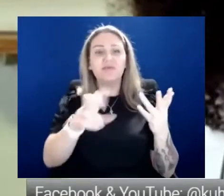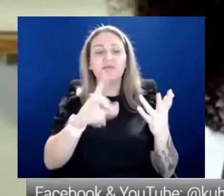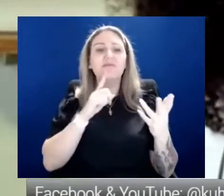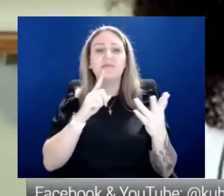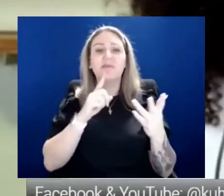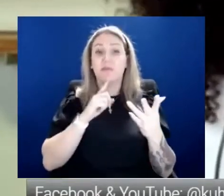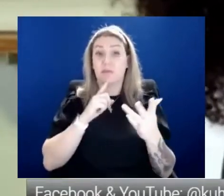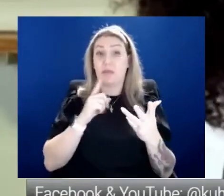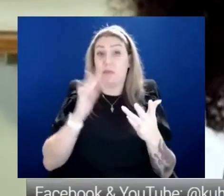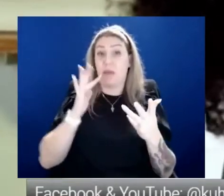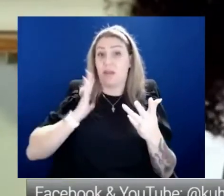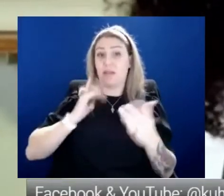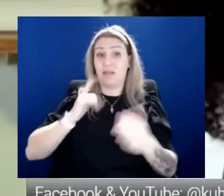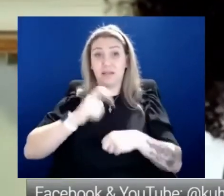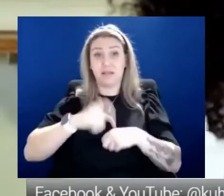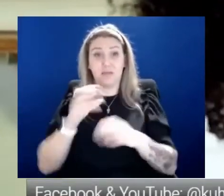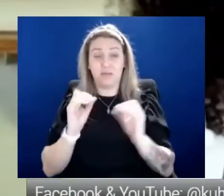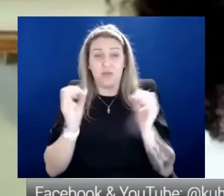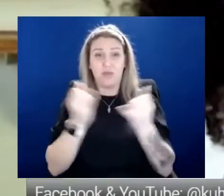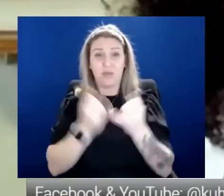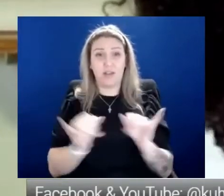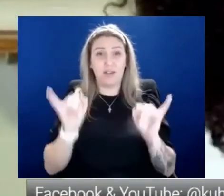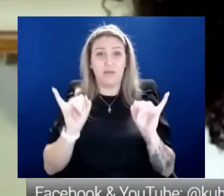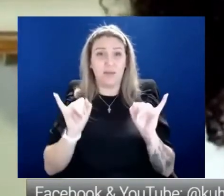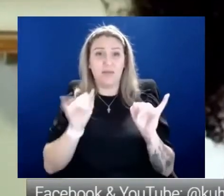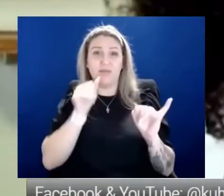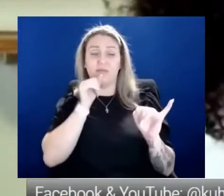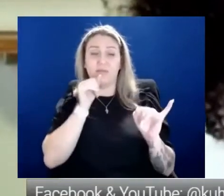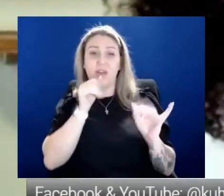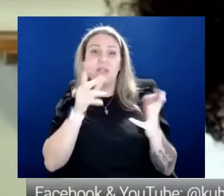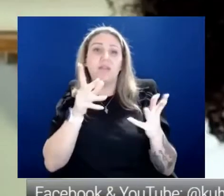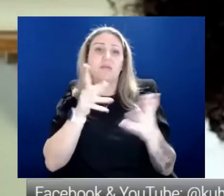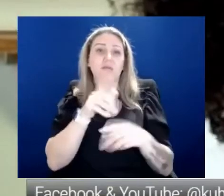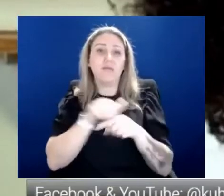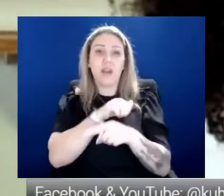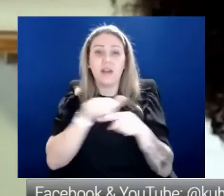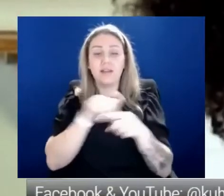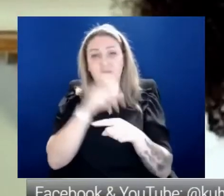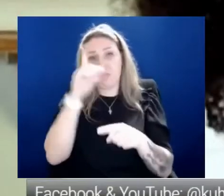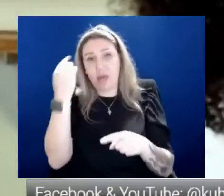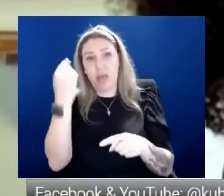were no independent private practice Black lactation consultants in Kansas